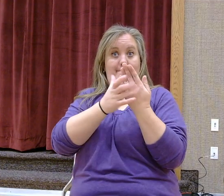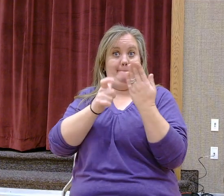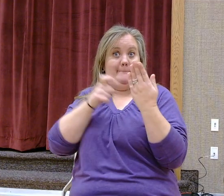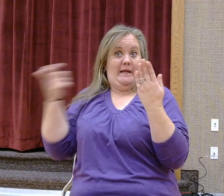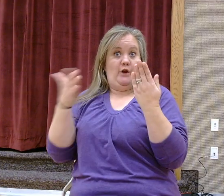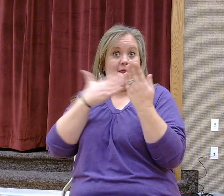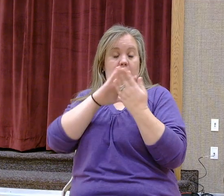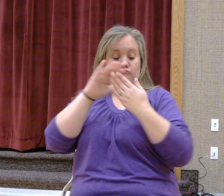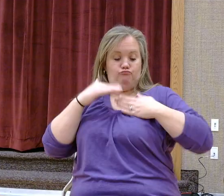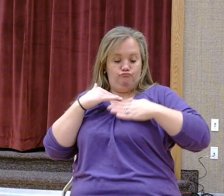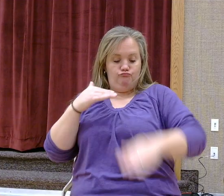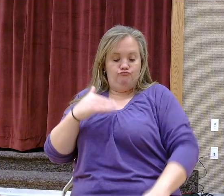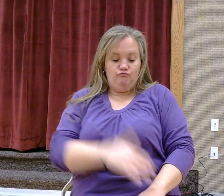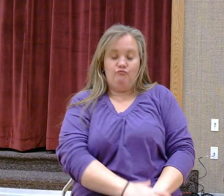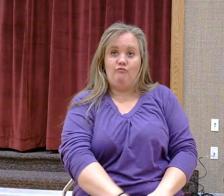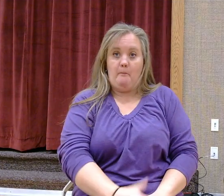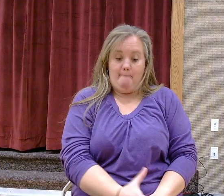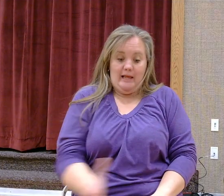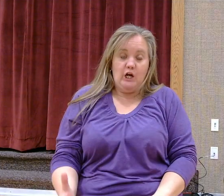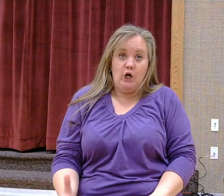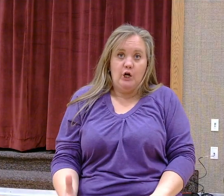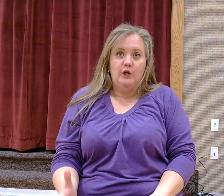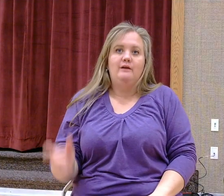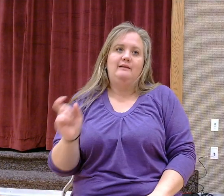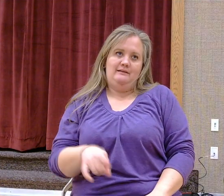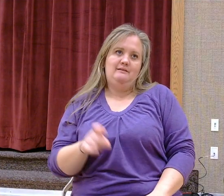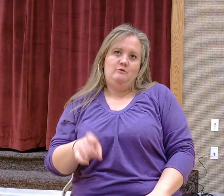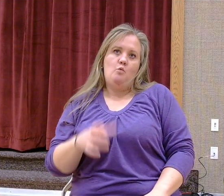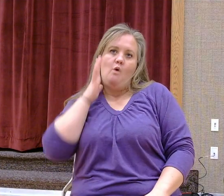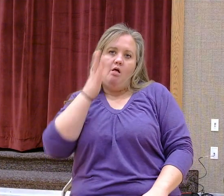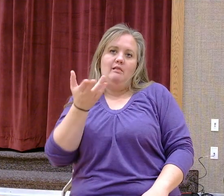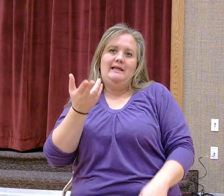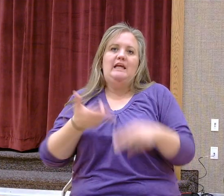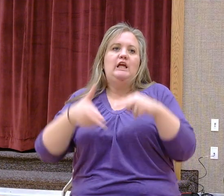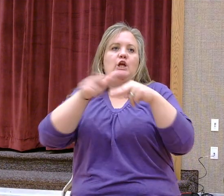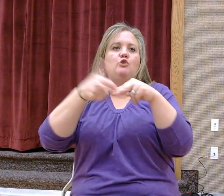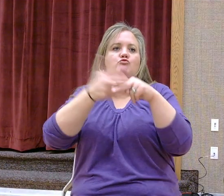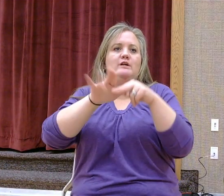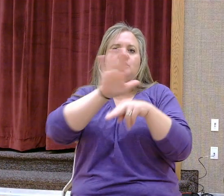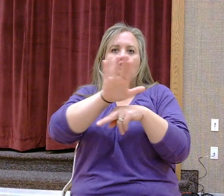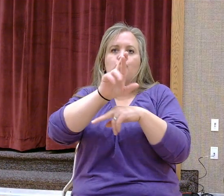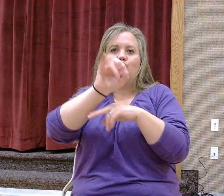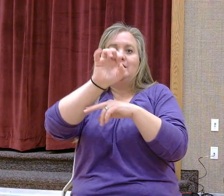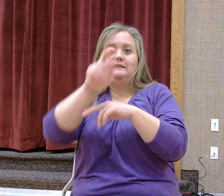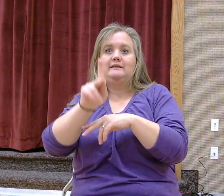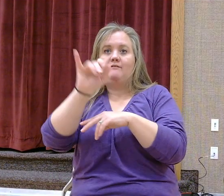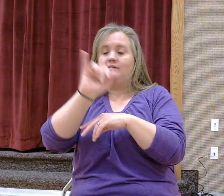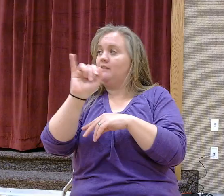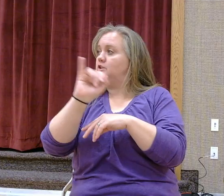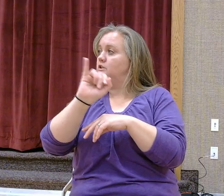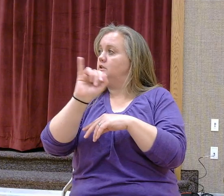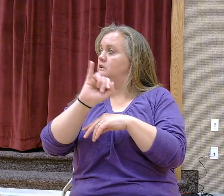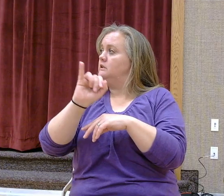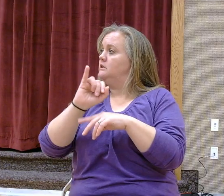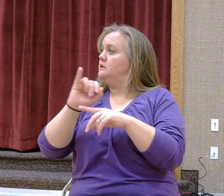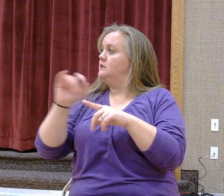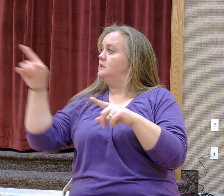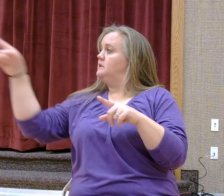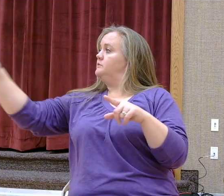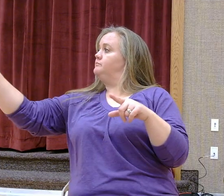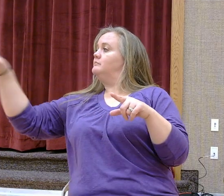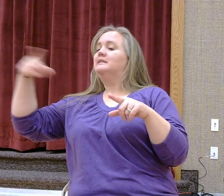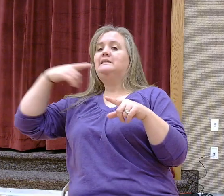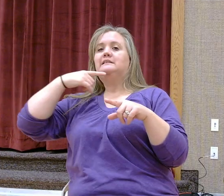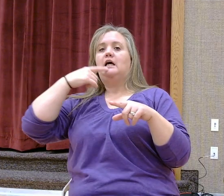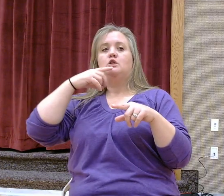to increase your risk of infection. Thank you. Yep. Yeah. It says run cool water